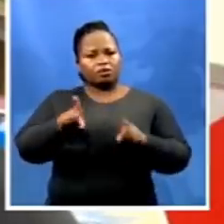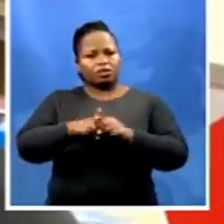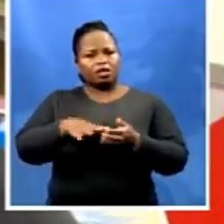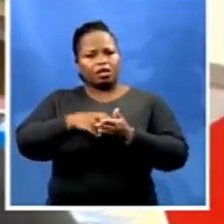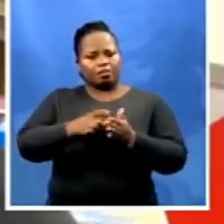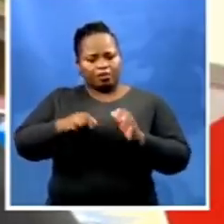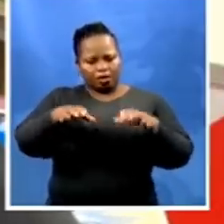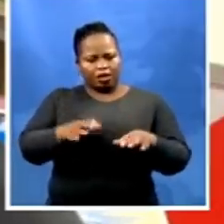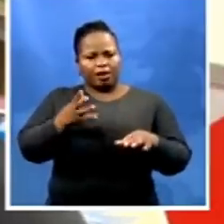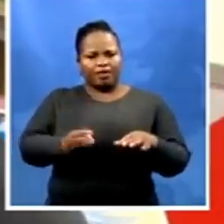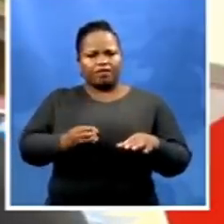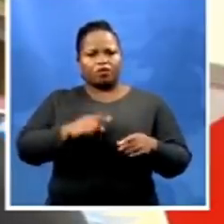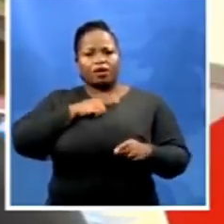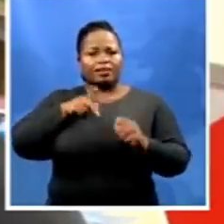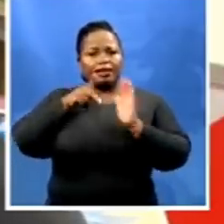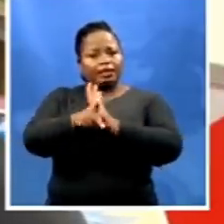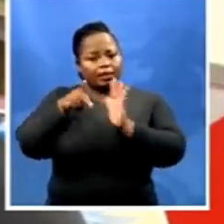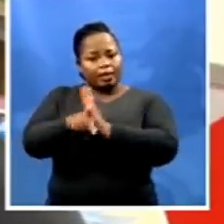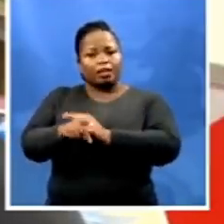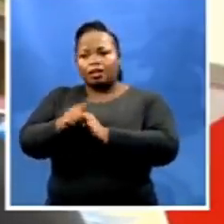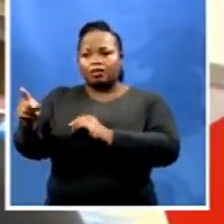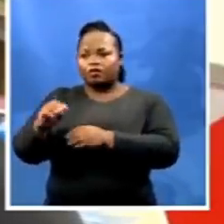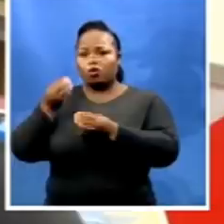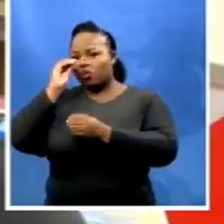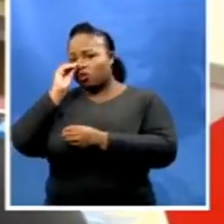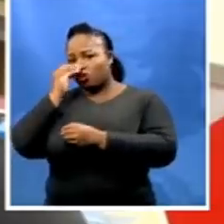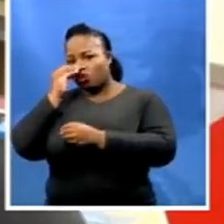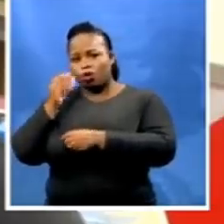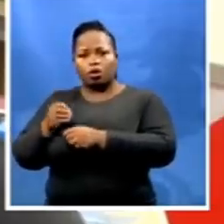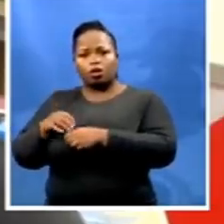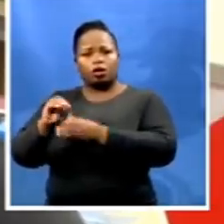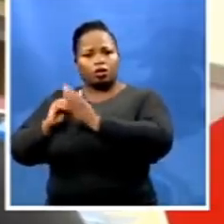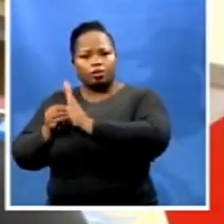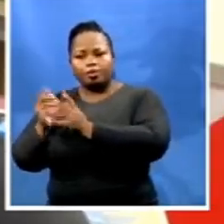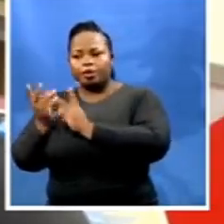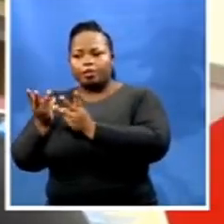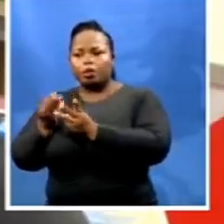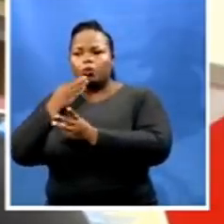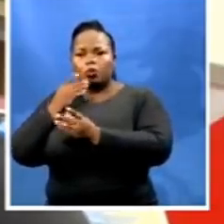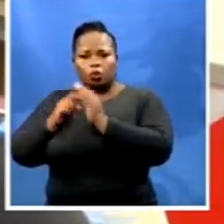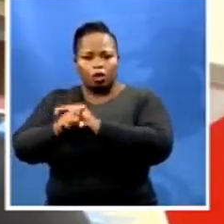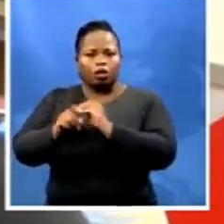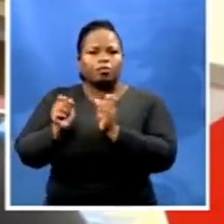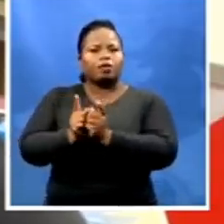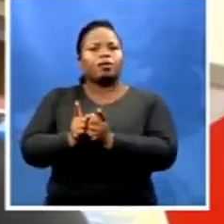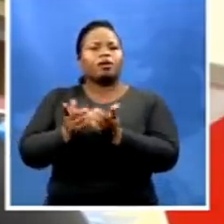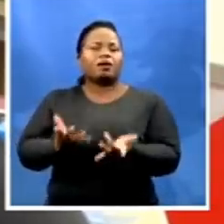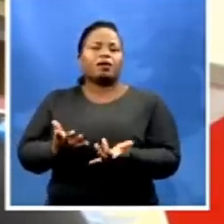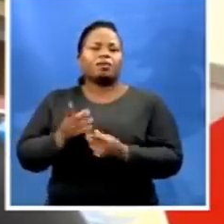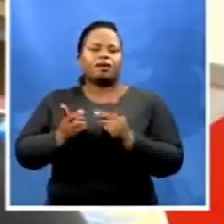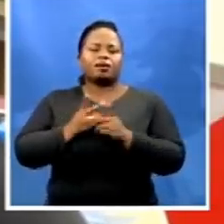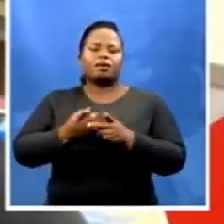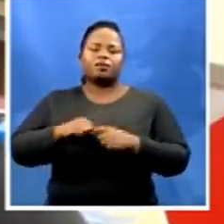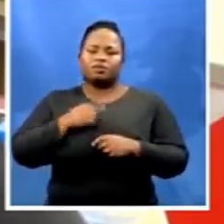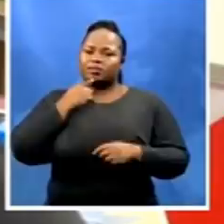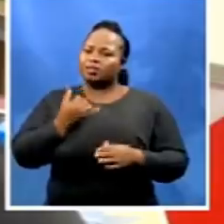basically, by these criminals who are actually undermining the future of our nation. Hence our calls to say it is not only at a time when the